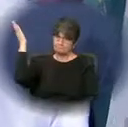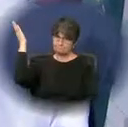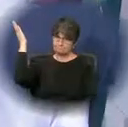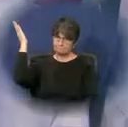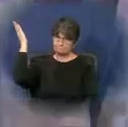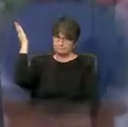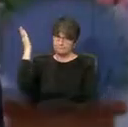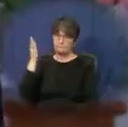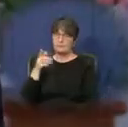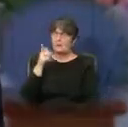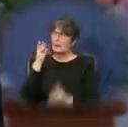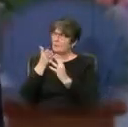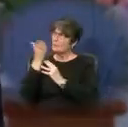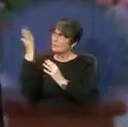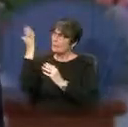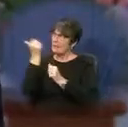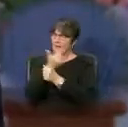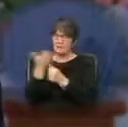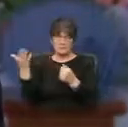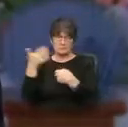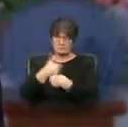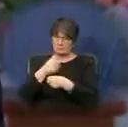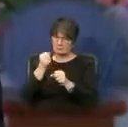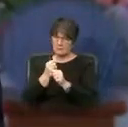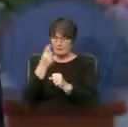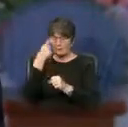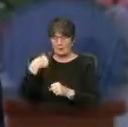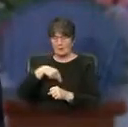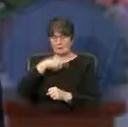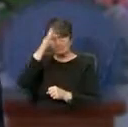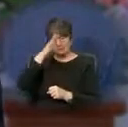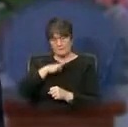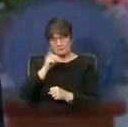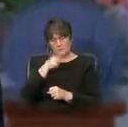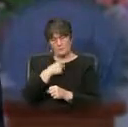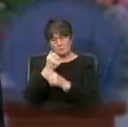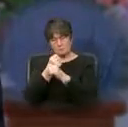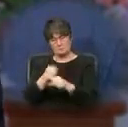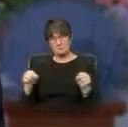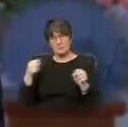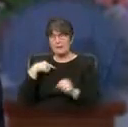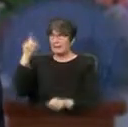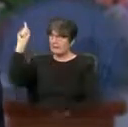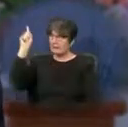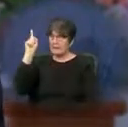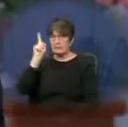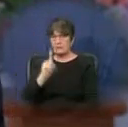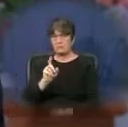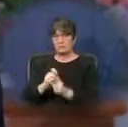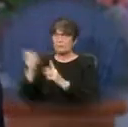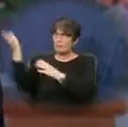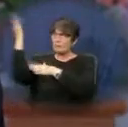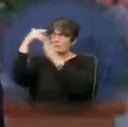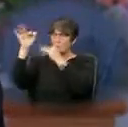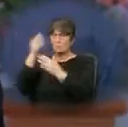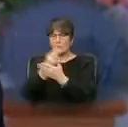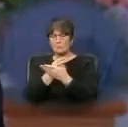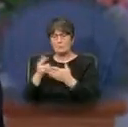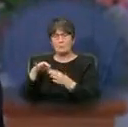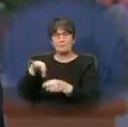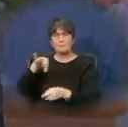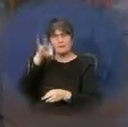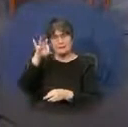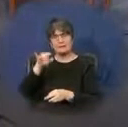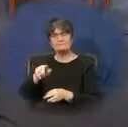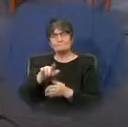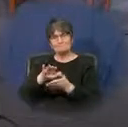the Father, through him all things were made. For us men, and for our salvation, he came down from heaven, and by the Holy Spirit